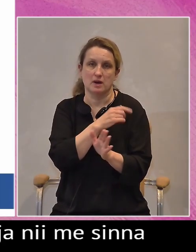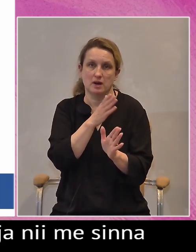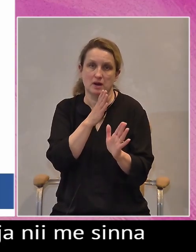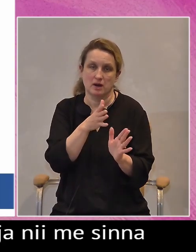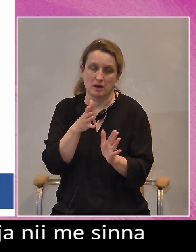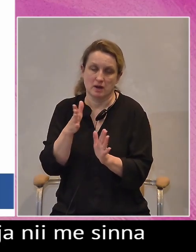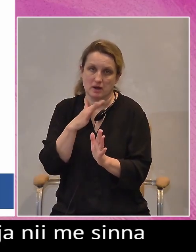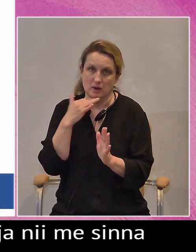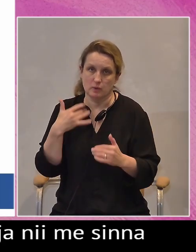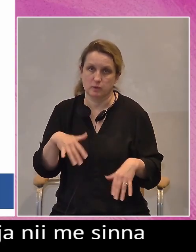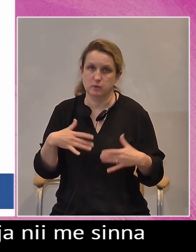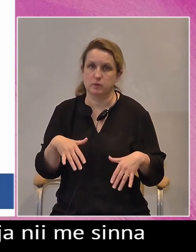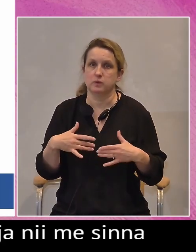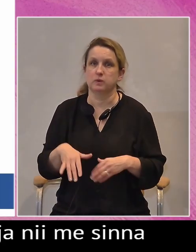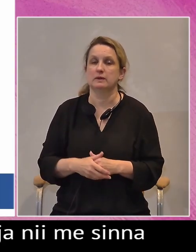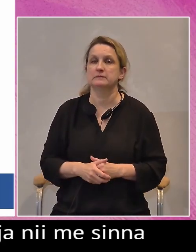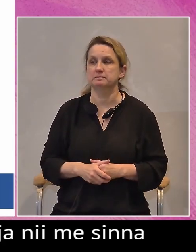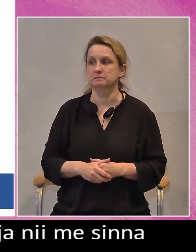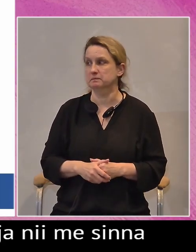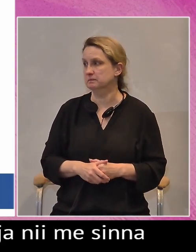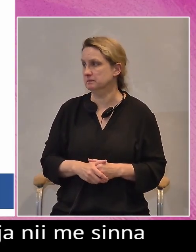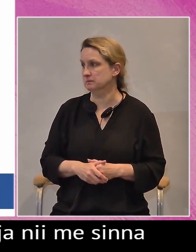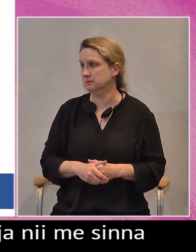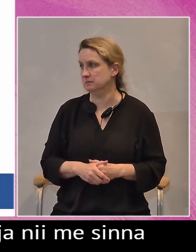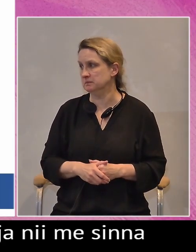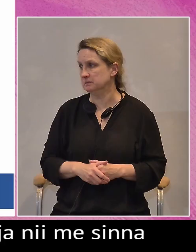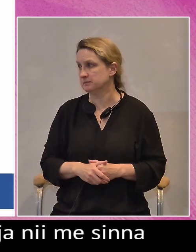ways where we spent a lot of time with Franka.